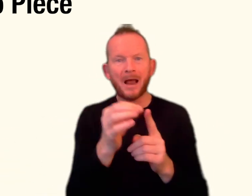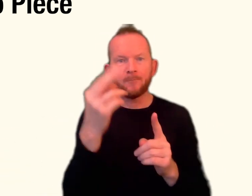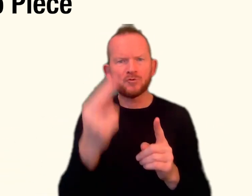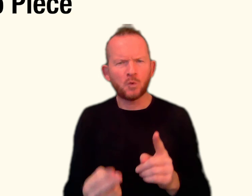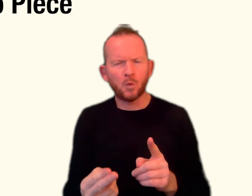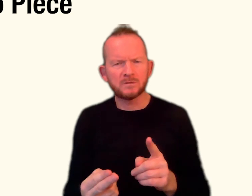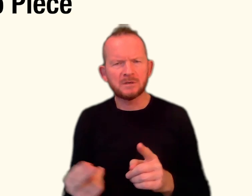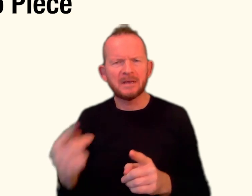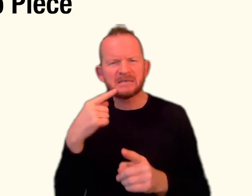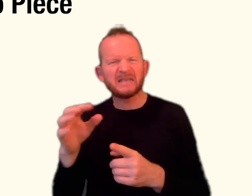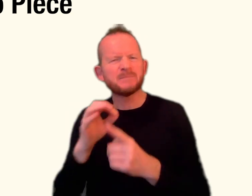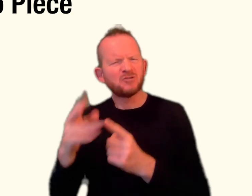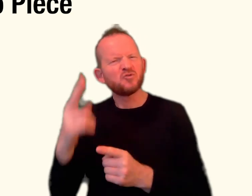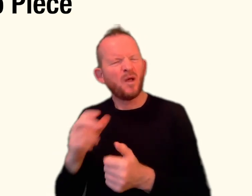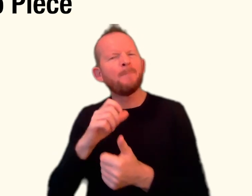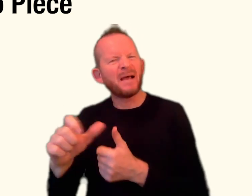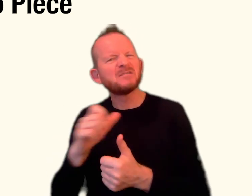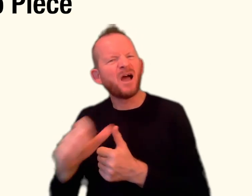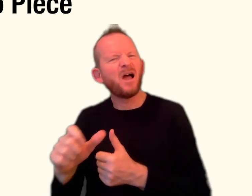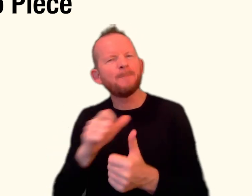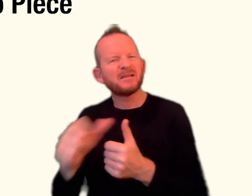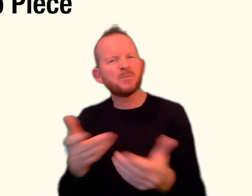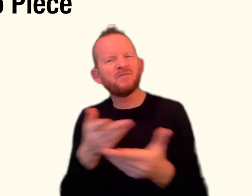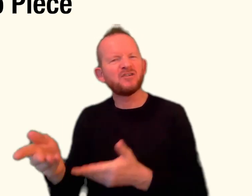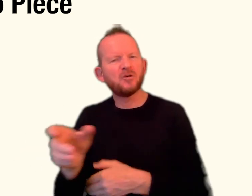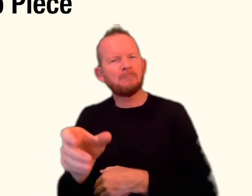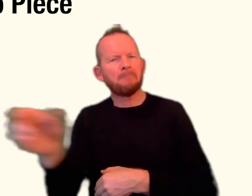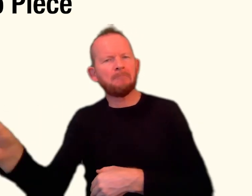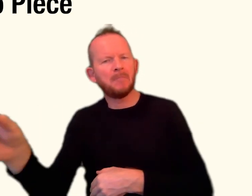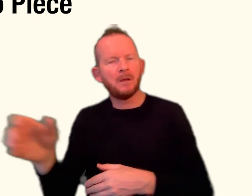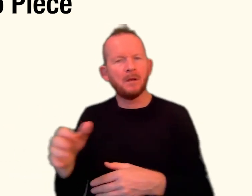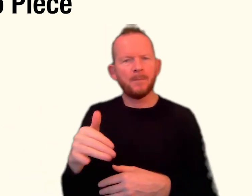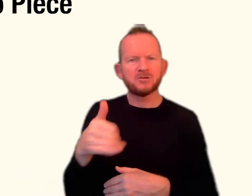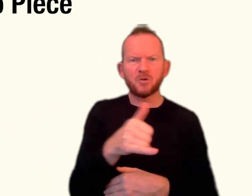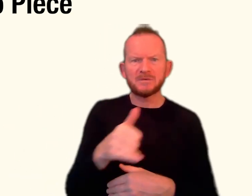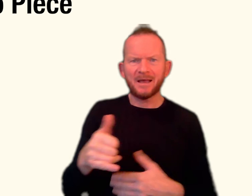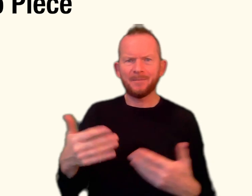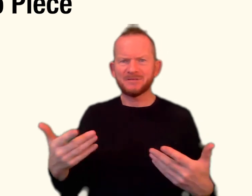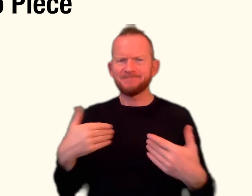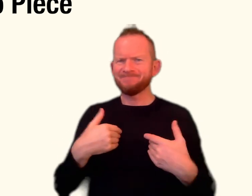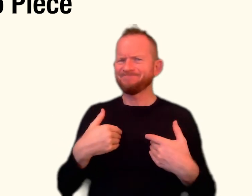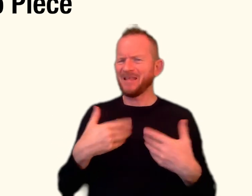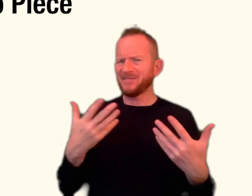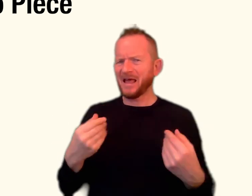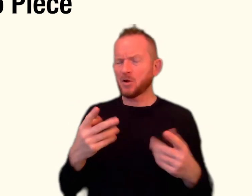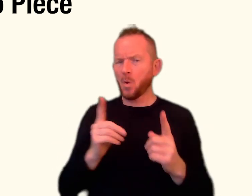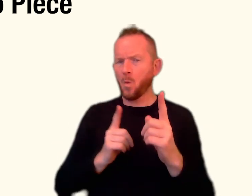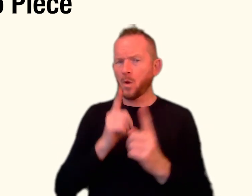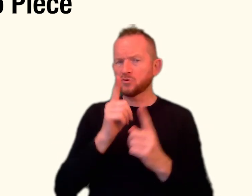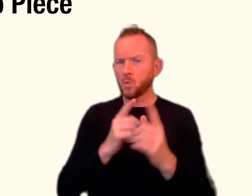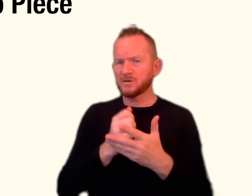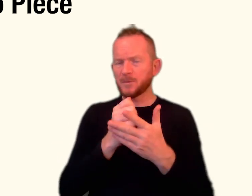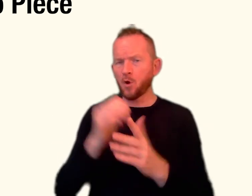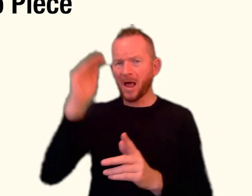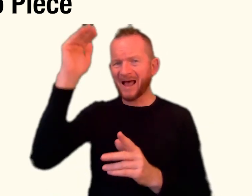a special school will be better and do better provision. But sometimes maybe if they had a one-to-one support from an